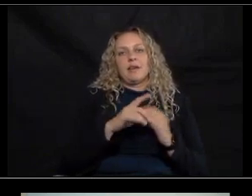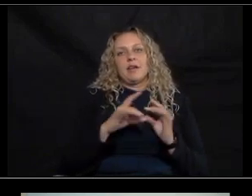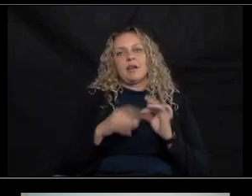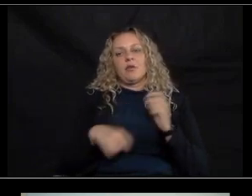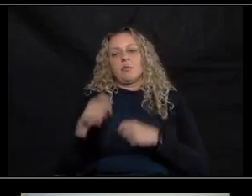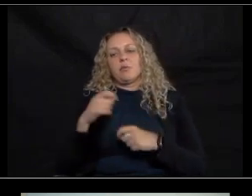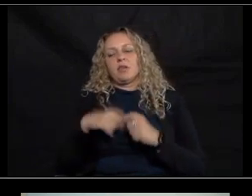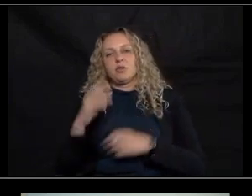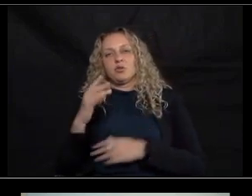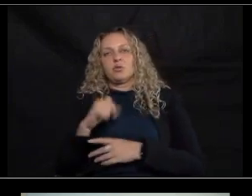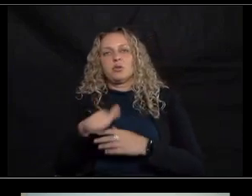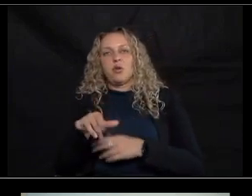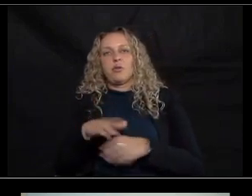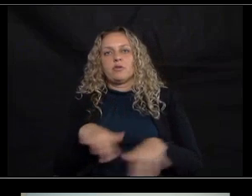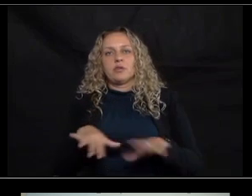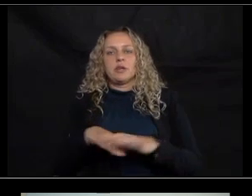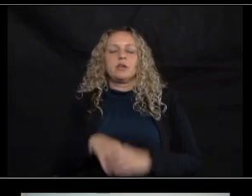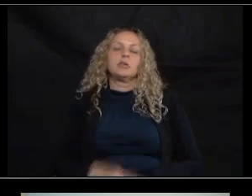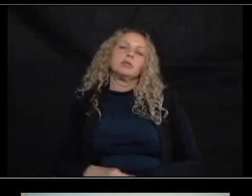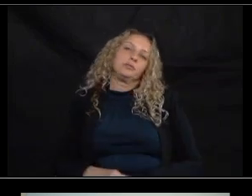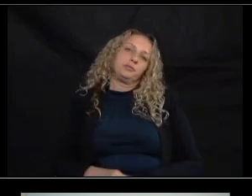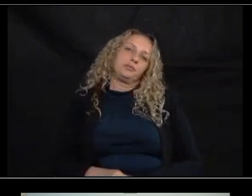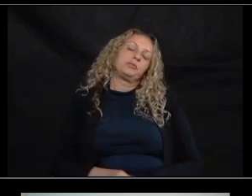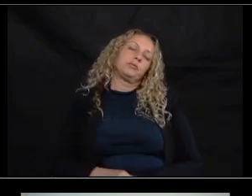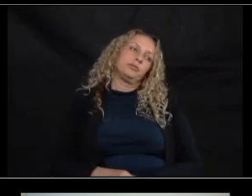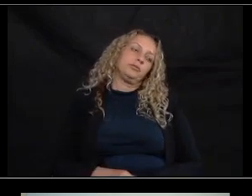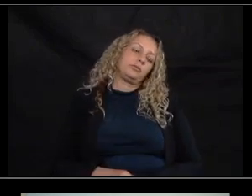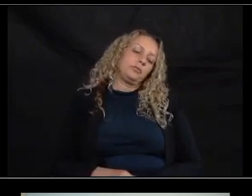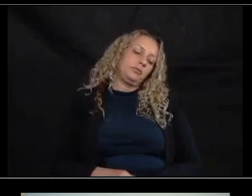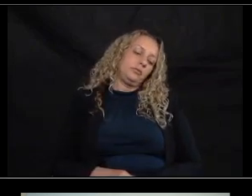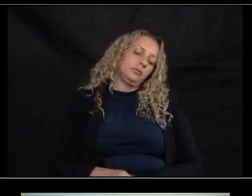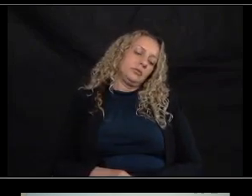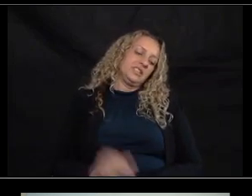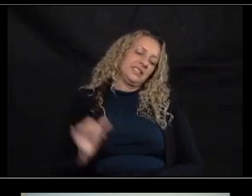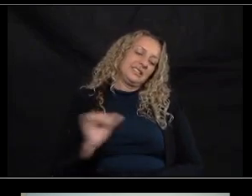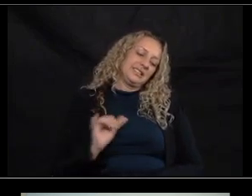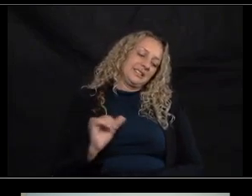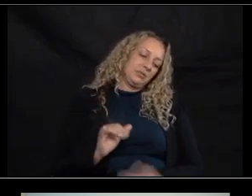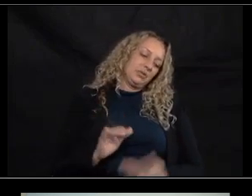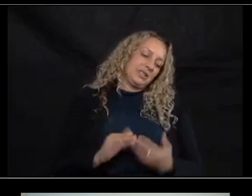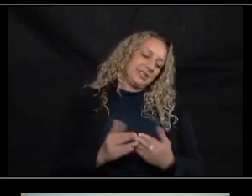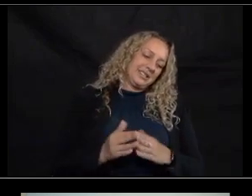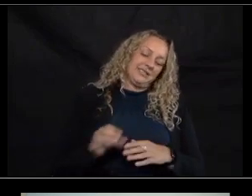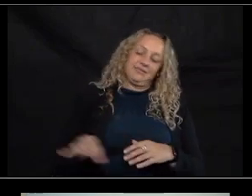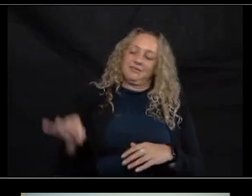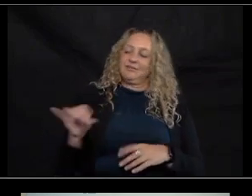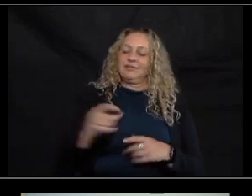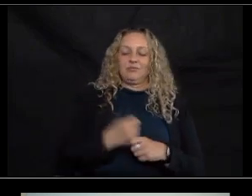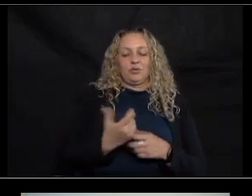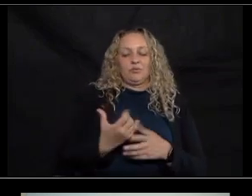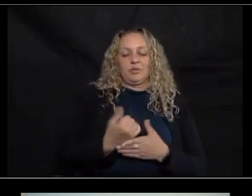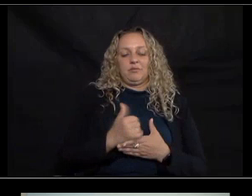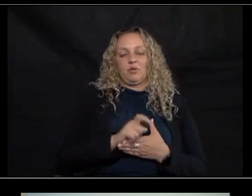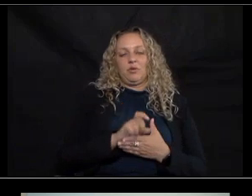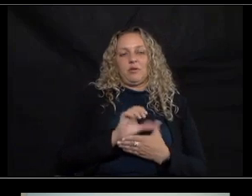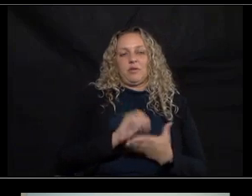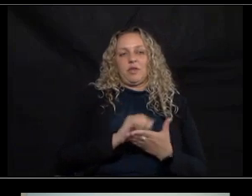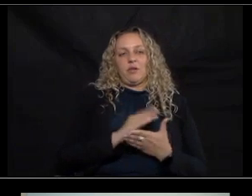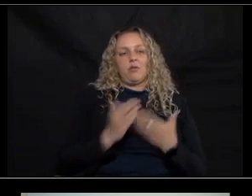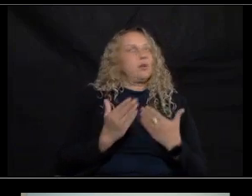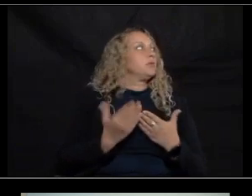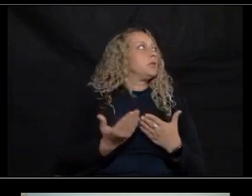replacing trees on their site. Looking at similar size cities, that could also produce about 100,000 or